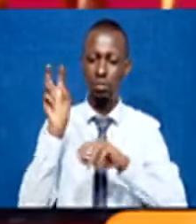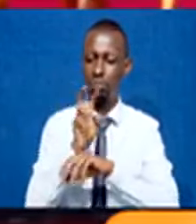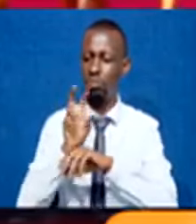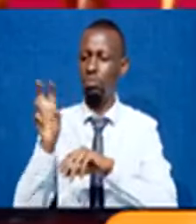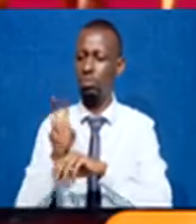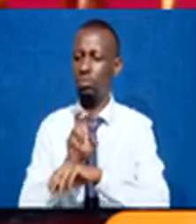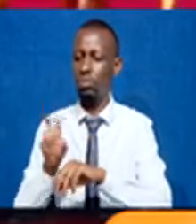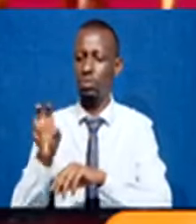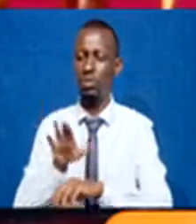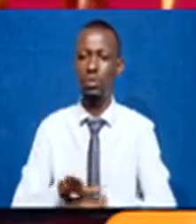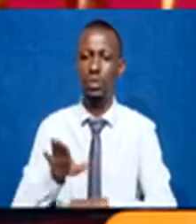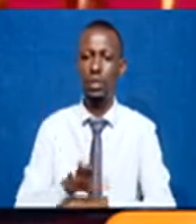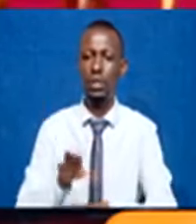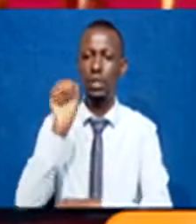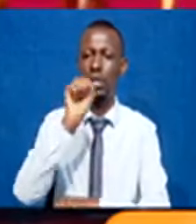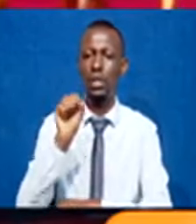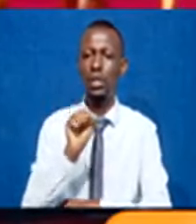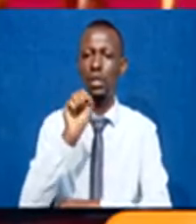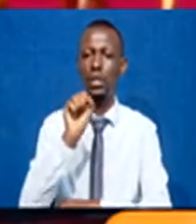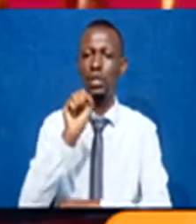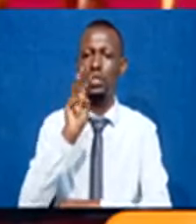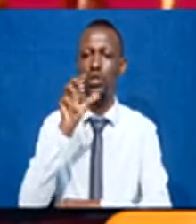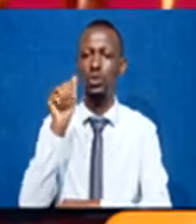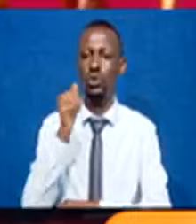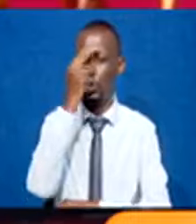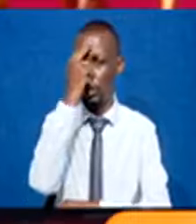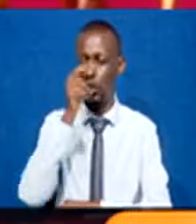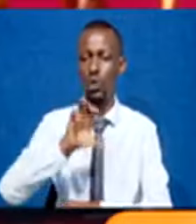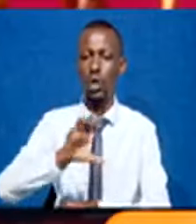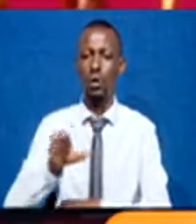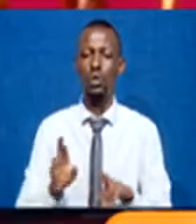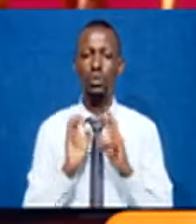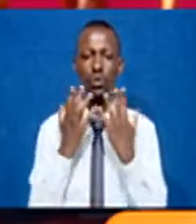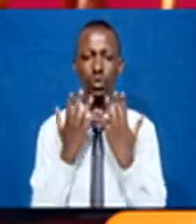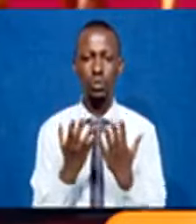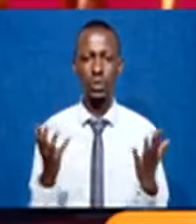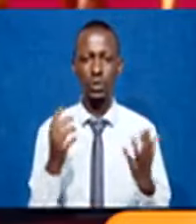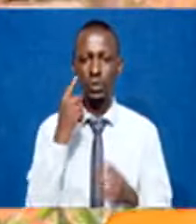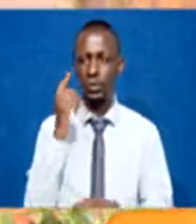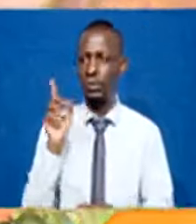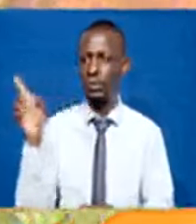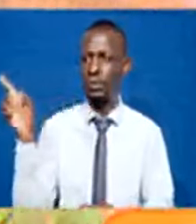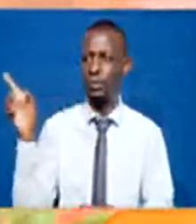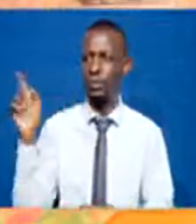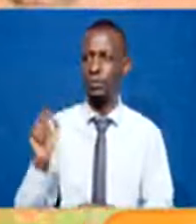station in Suswa, Narok County. Let's get more from our very own Seth Olale.